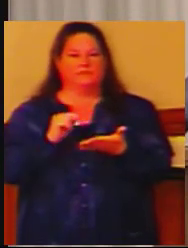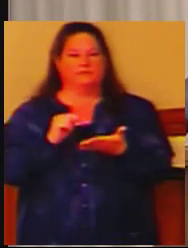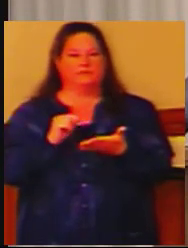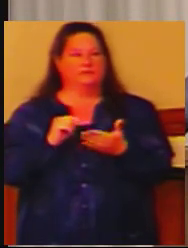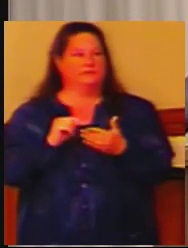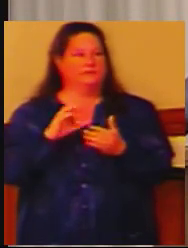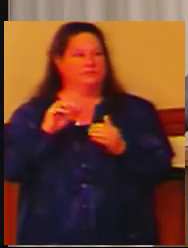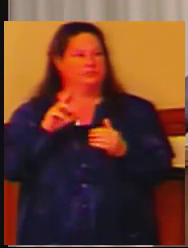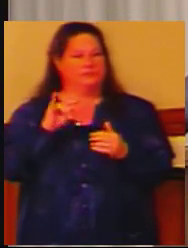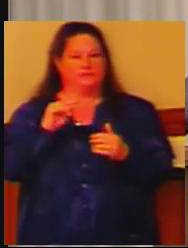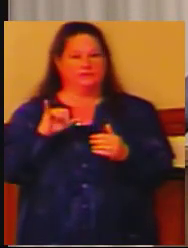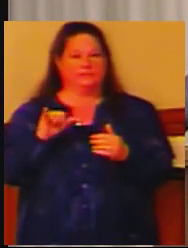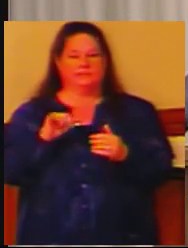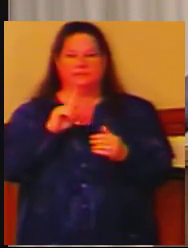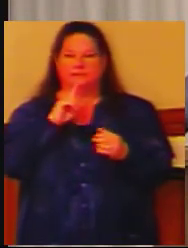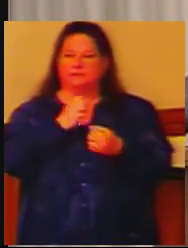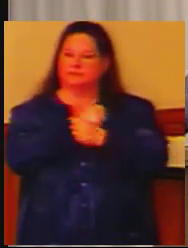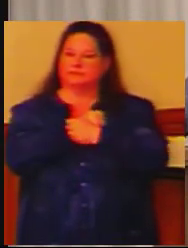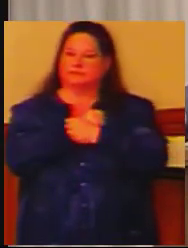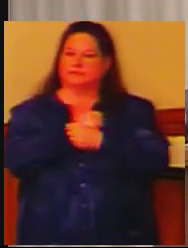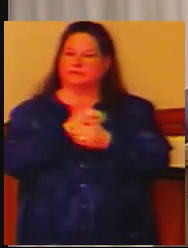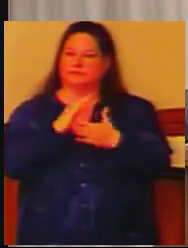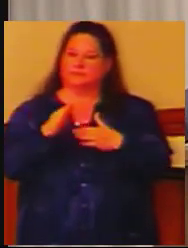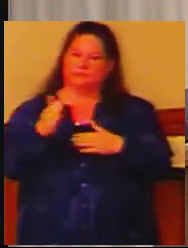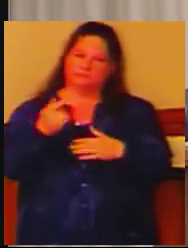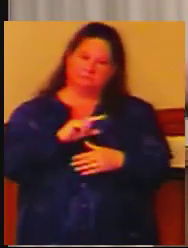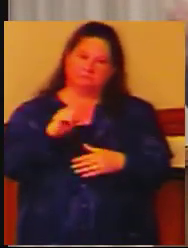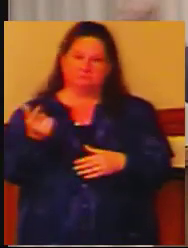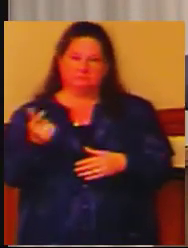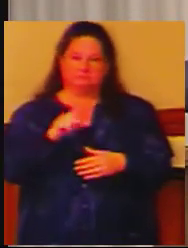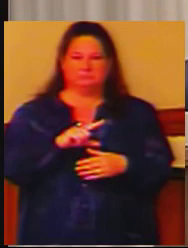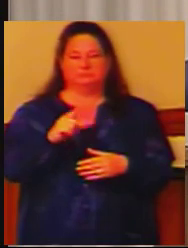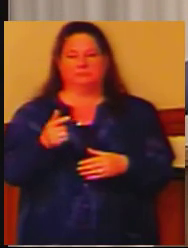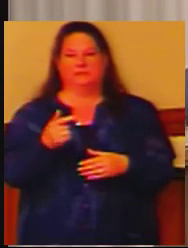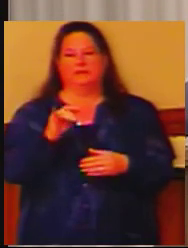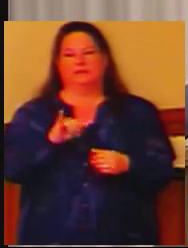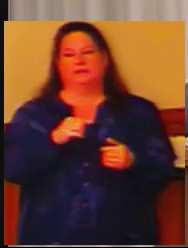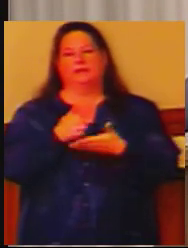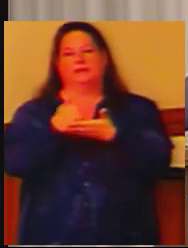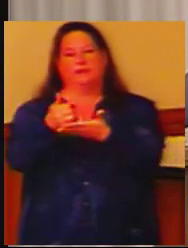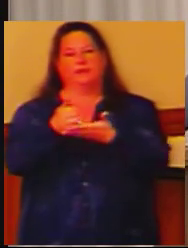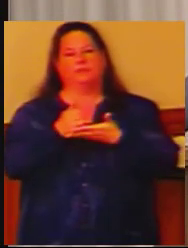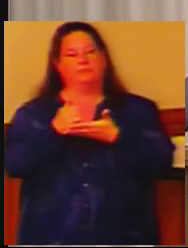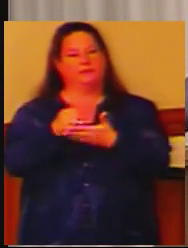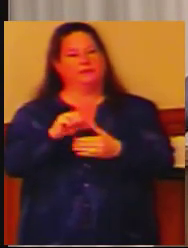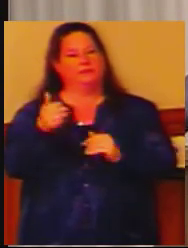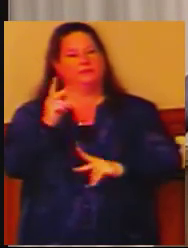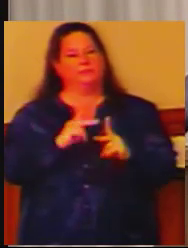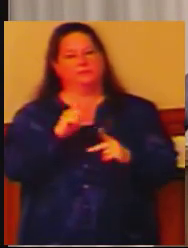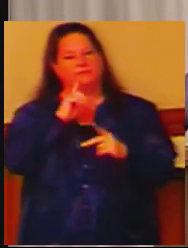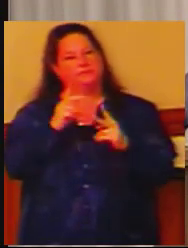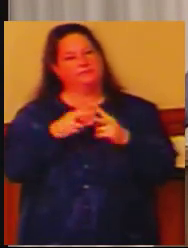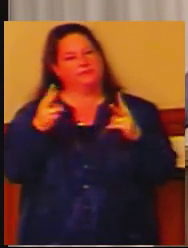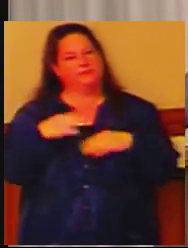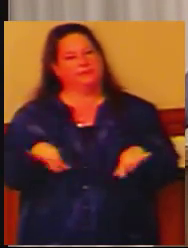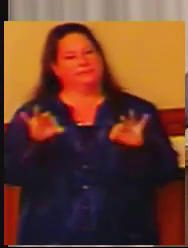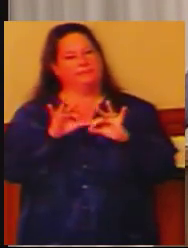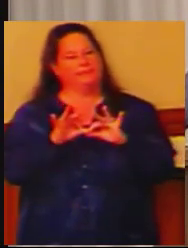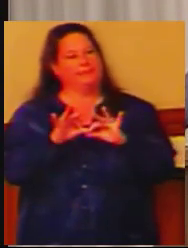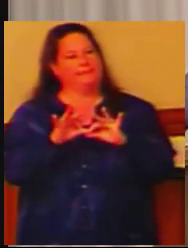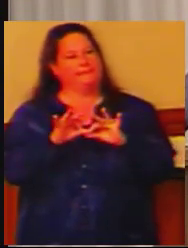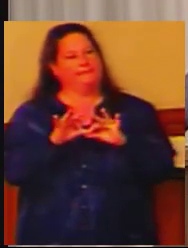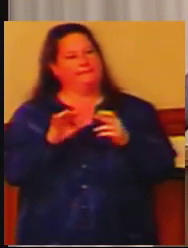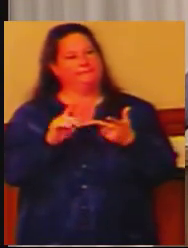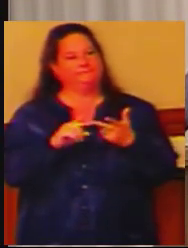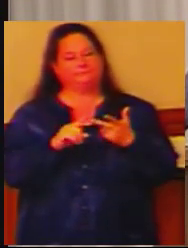rendered love also. Kind of goes back and forth. So that little bit of helping others is very important.